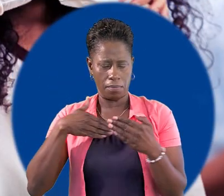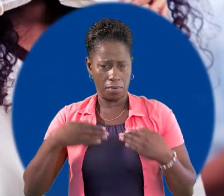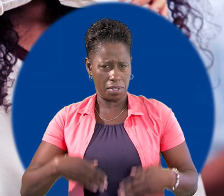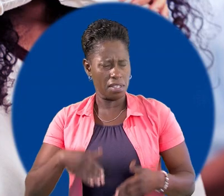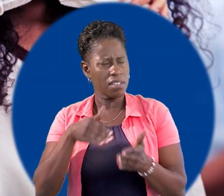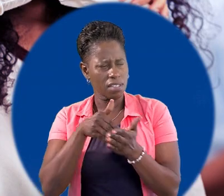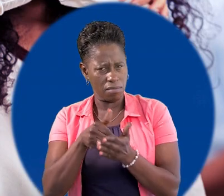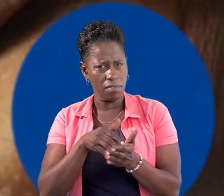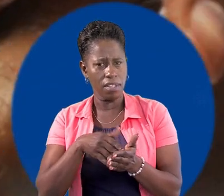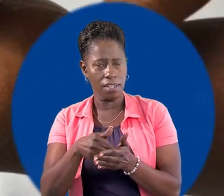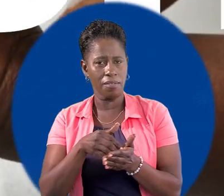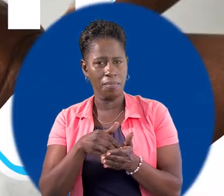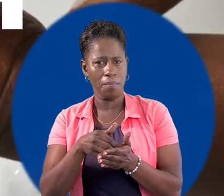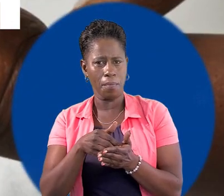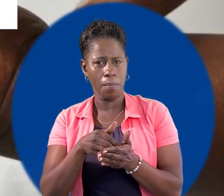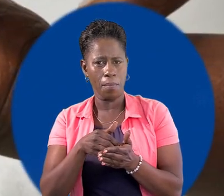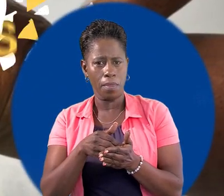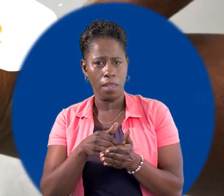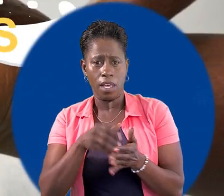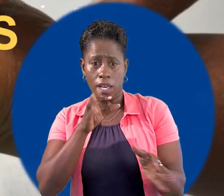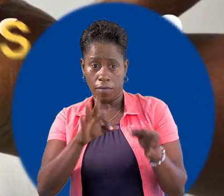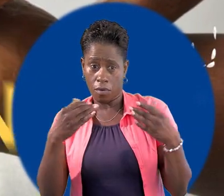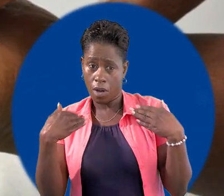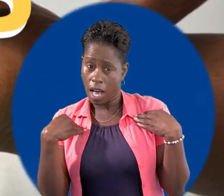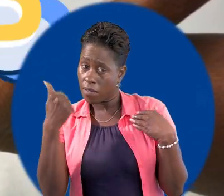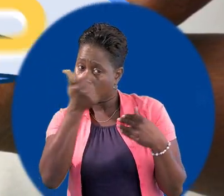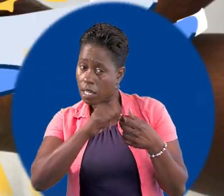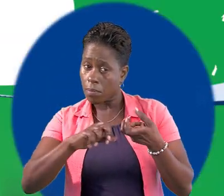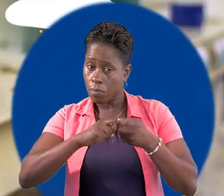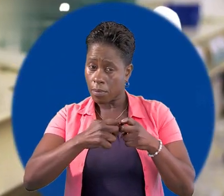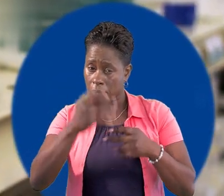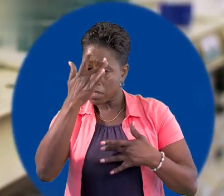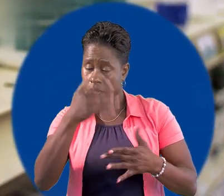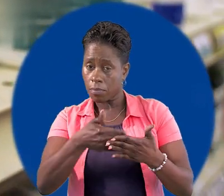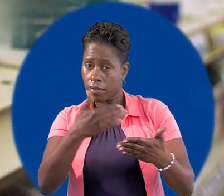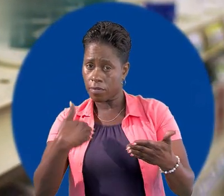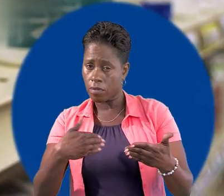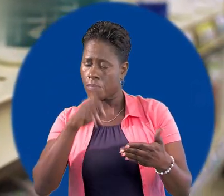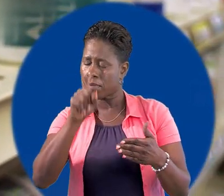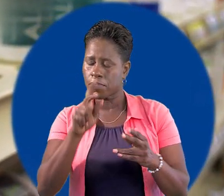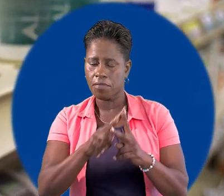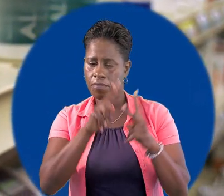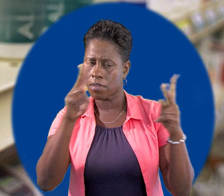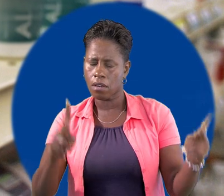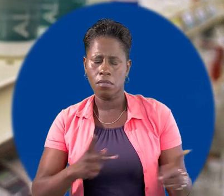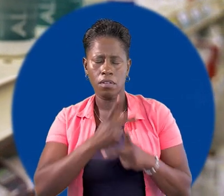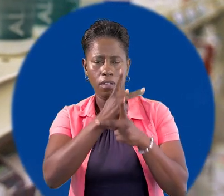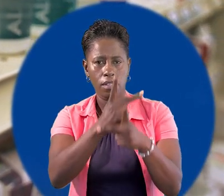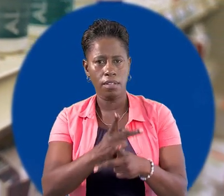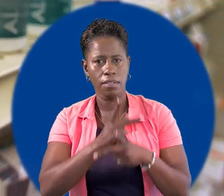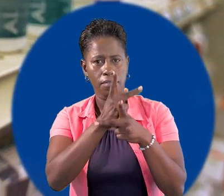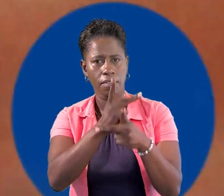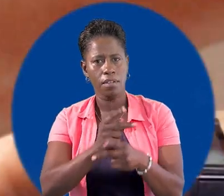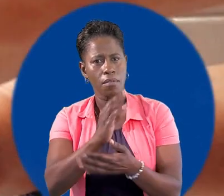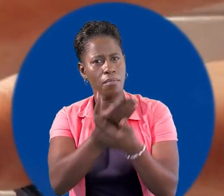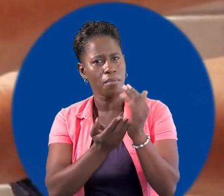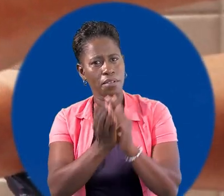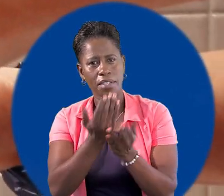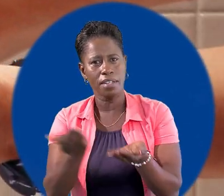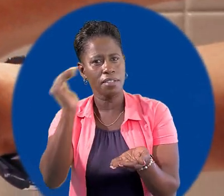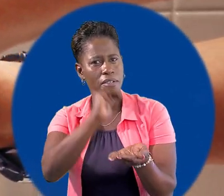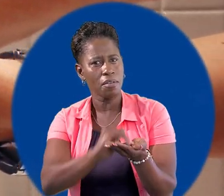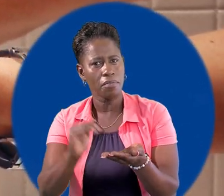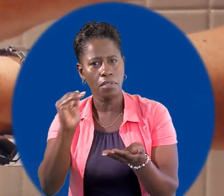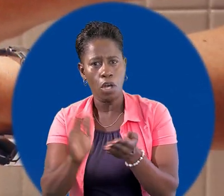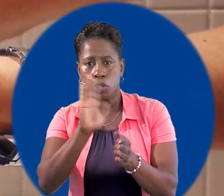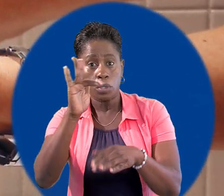be extra careful. Wash your hands with soap and water. Use hand sanitizer with at least 60% alcohol when hand washing